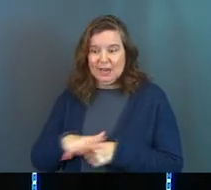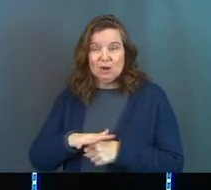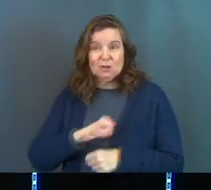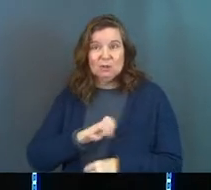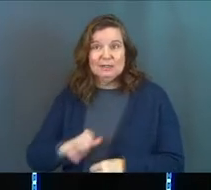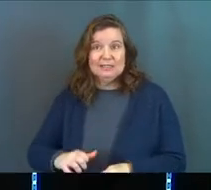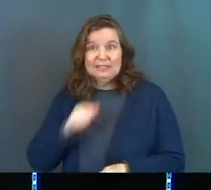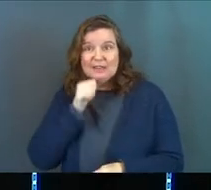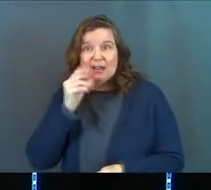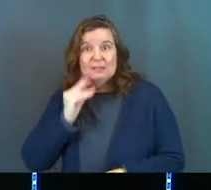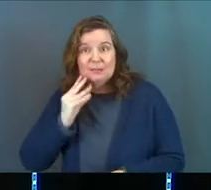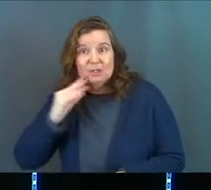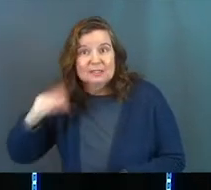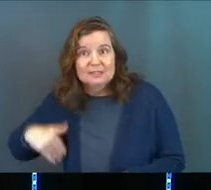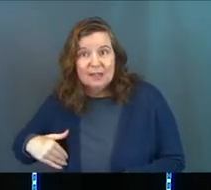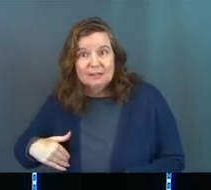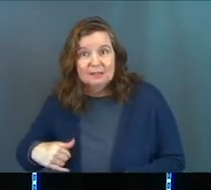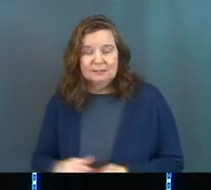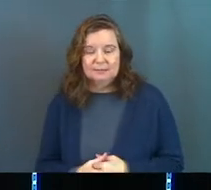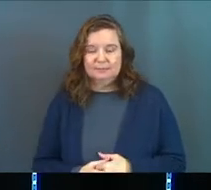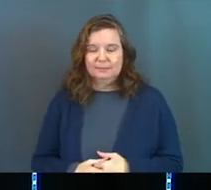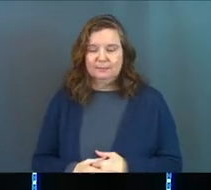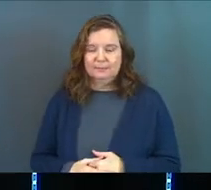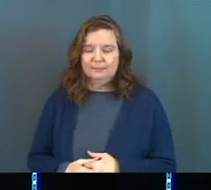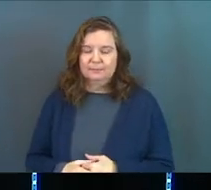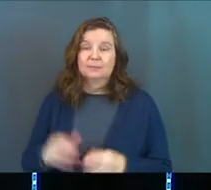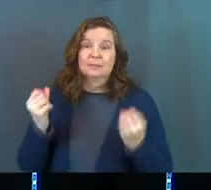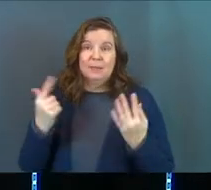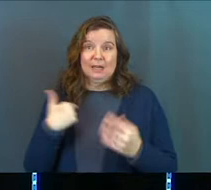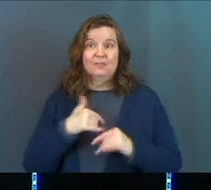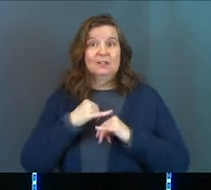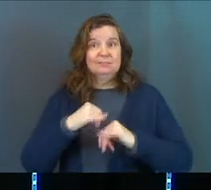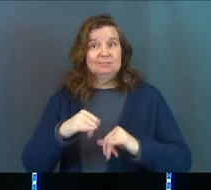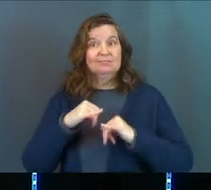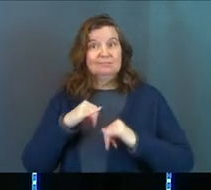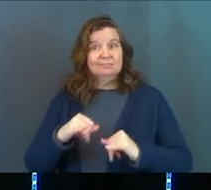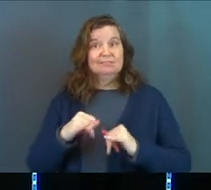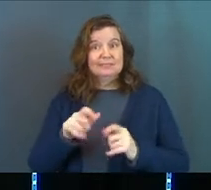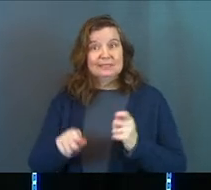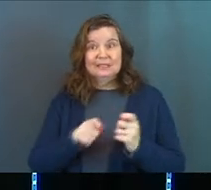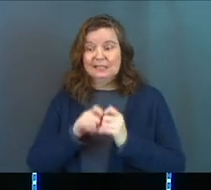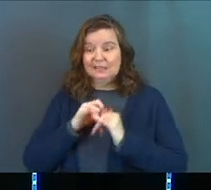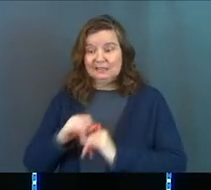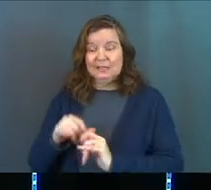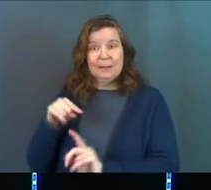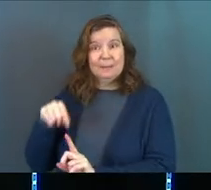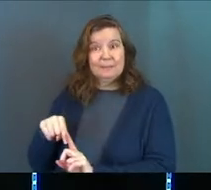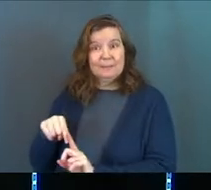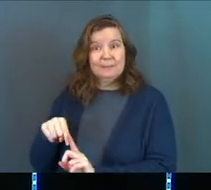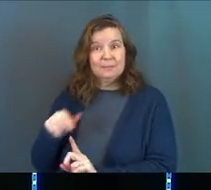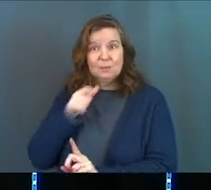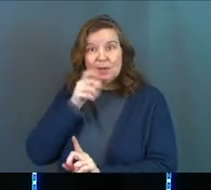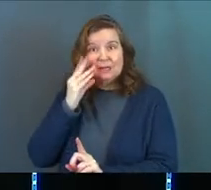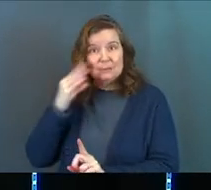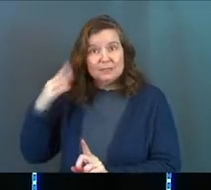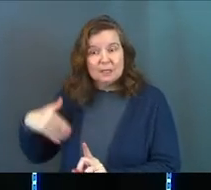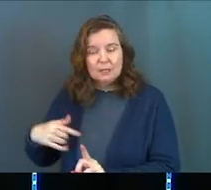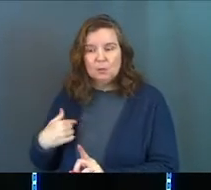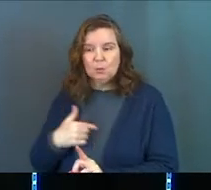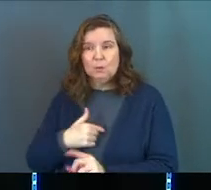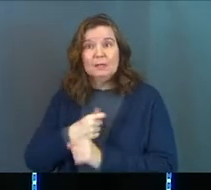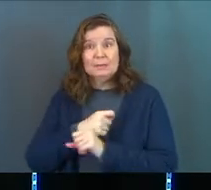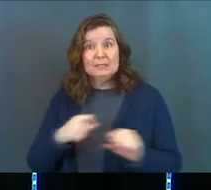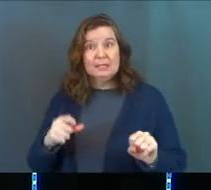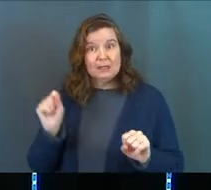his Christianity he hadn't experienced yet. Many of us in the room today are exactly that way. We've